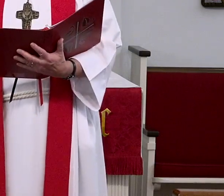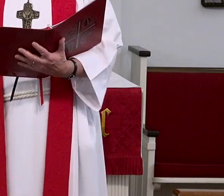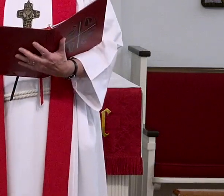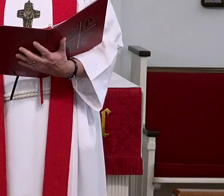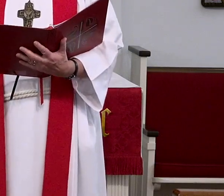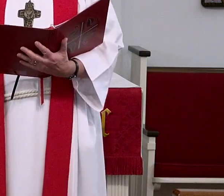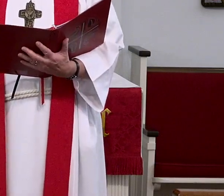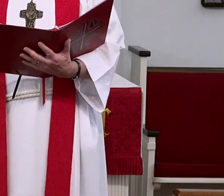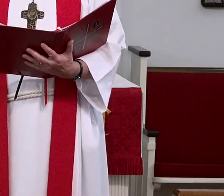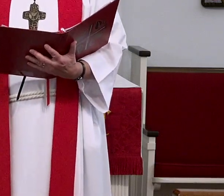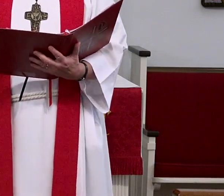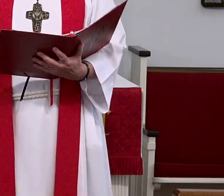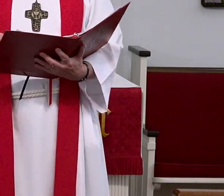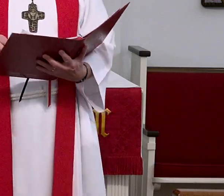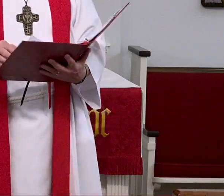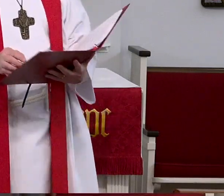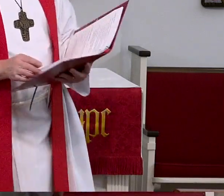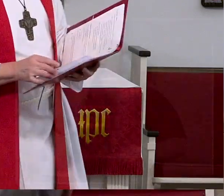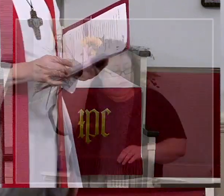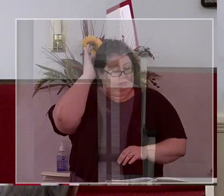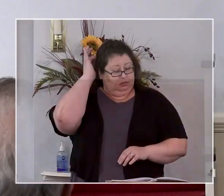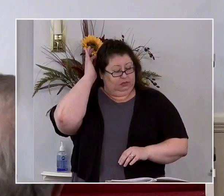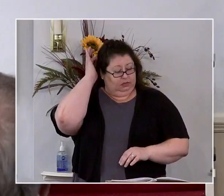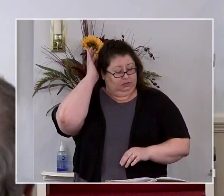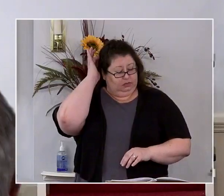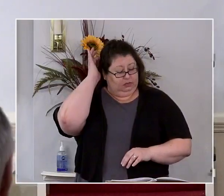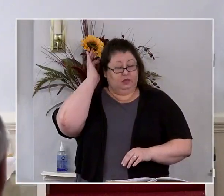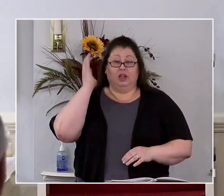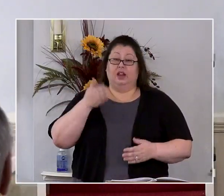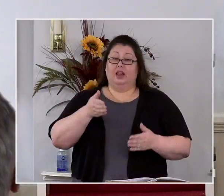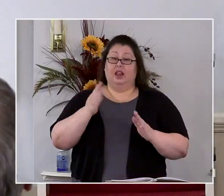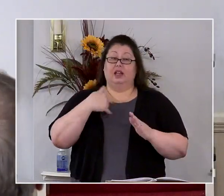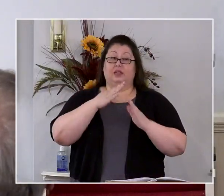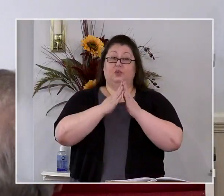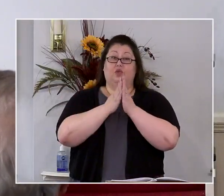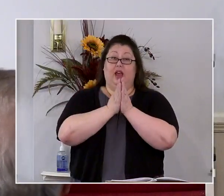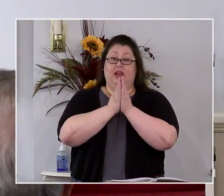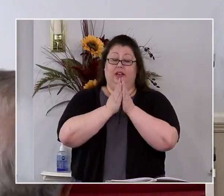Let us now worship God with our offering. Let us pray.